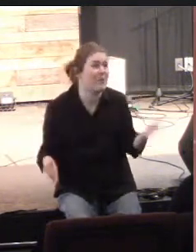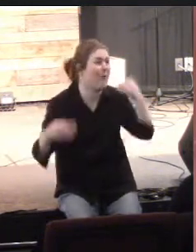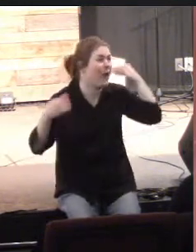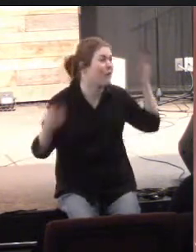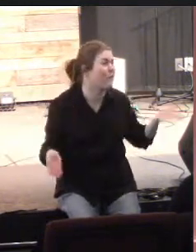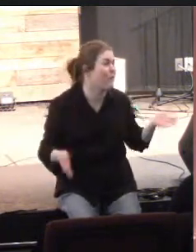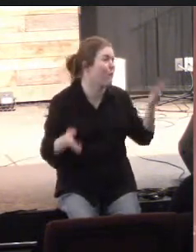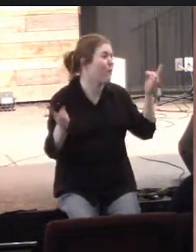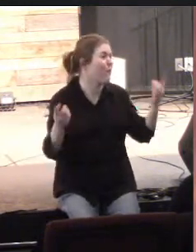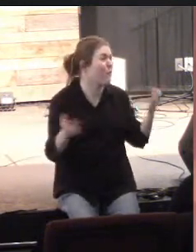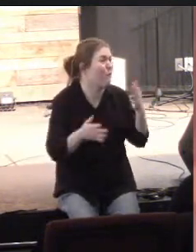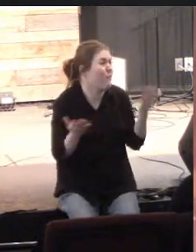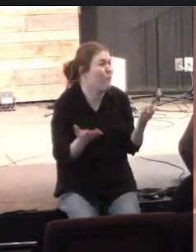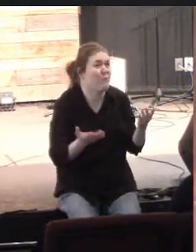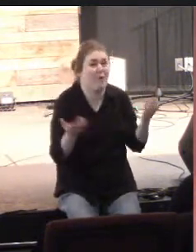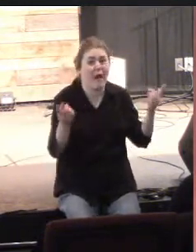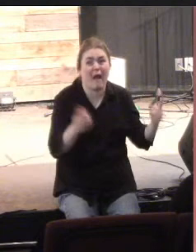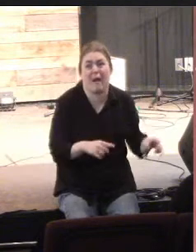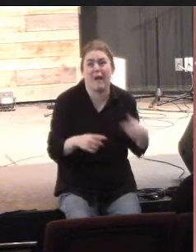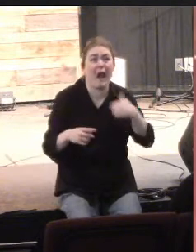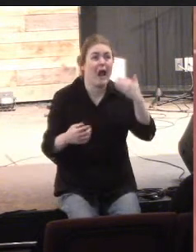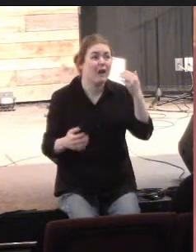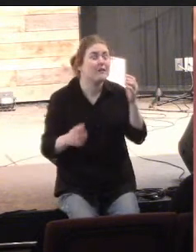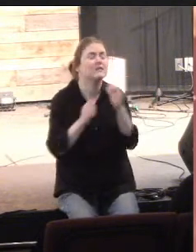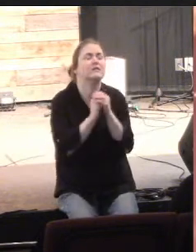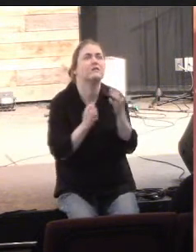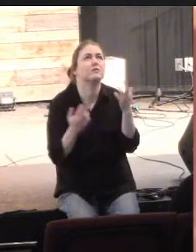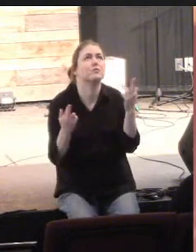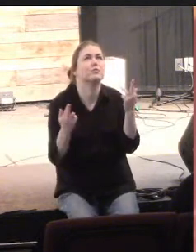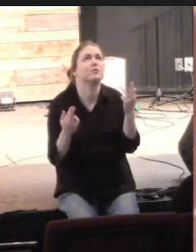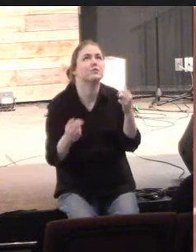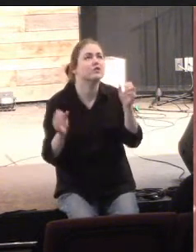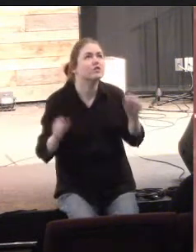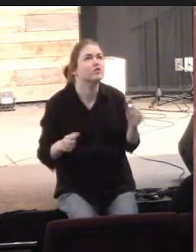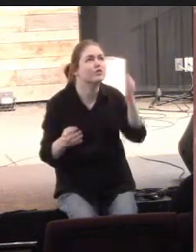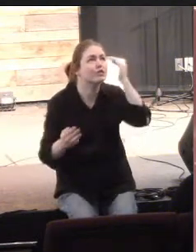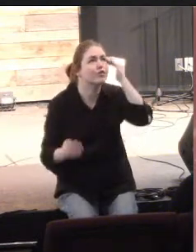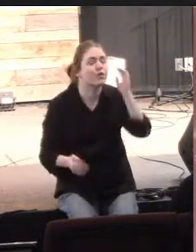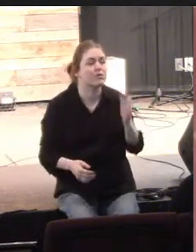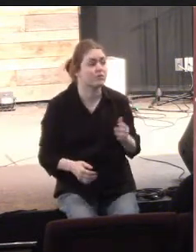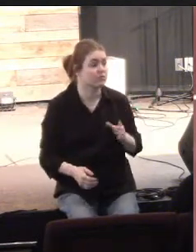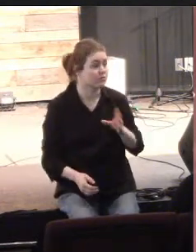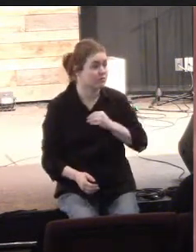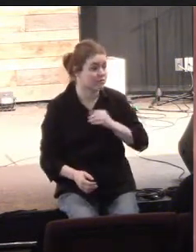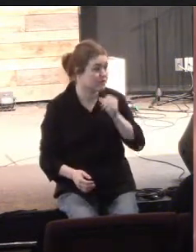it. I just don't know. I just wish I knew. We'll just be okay with not knowing.